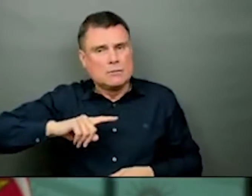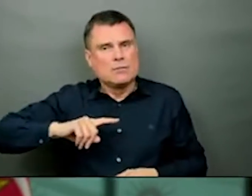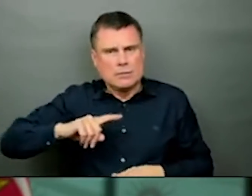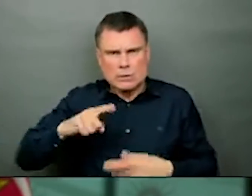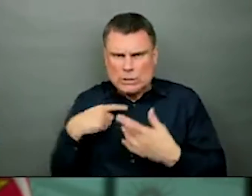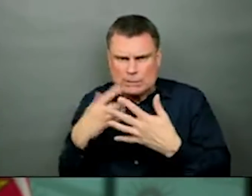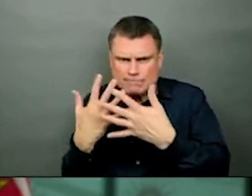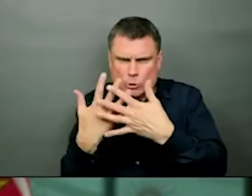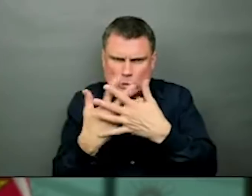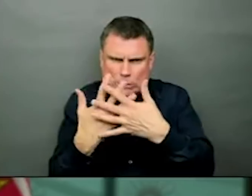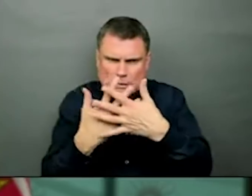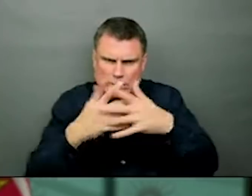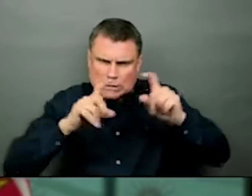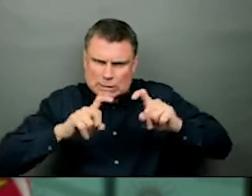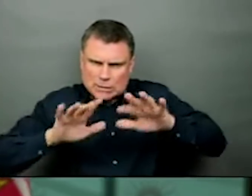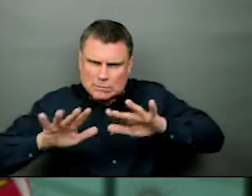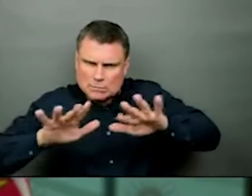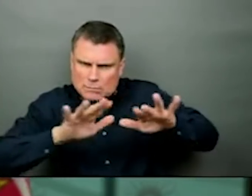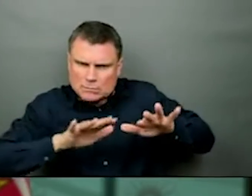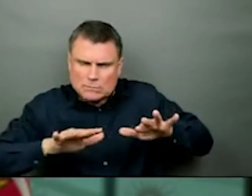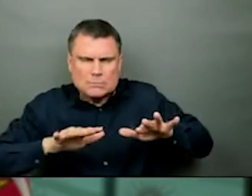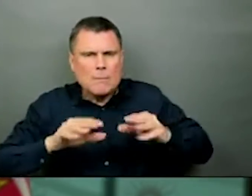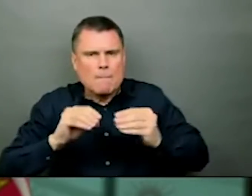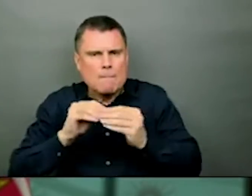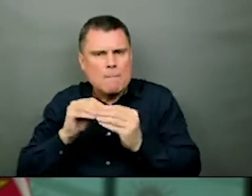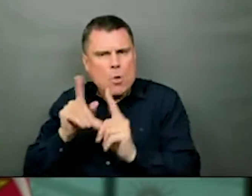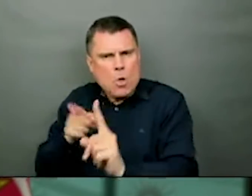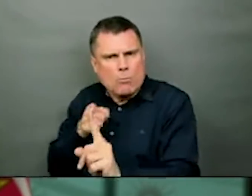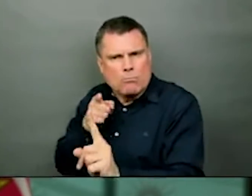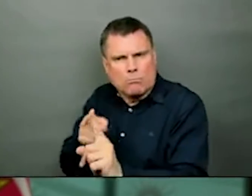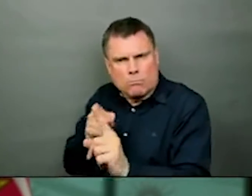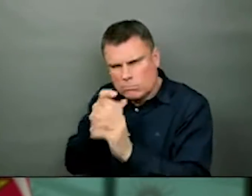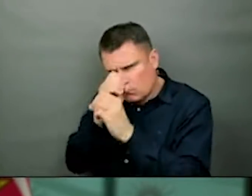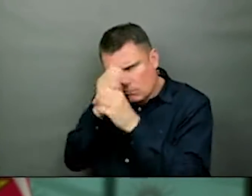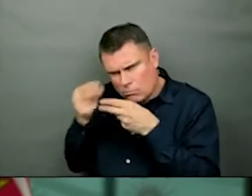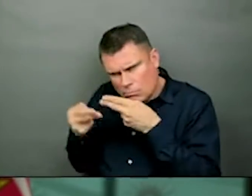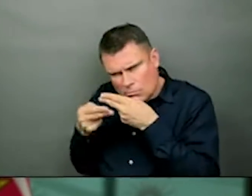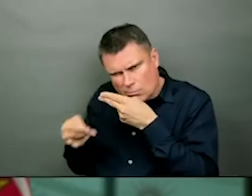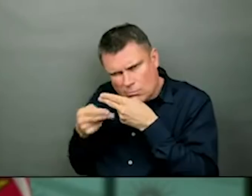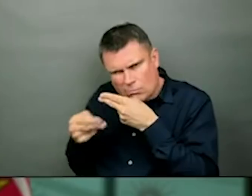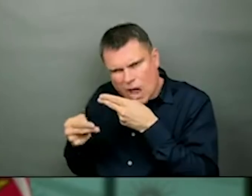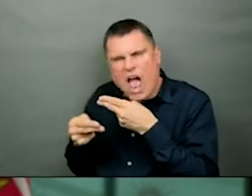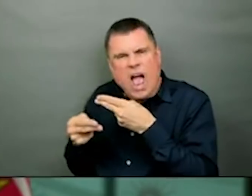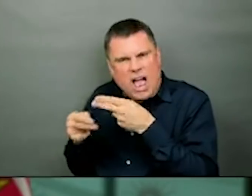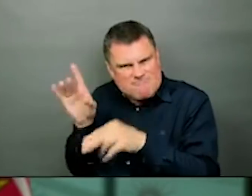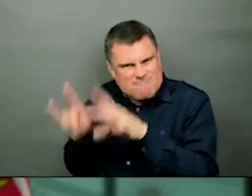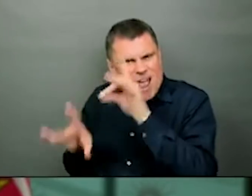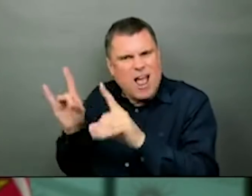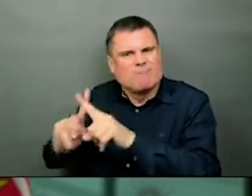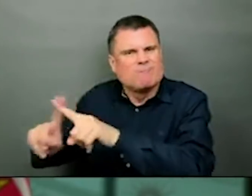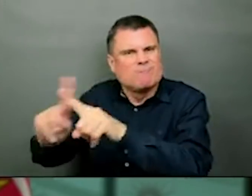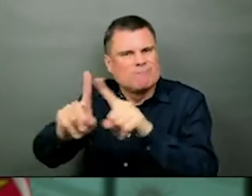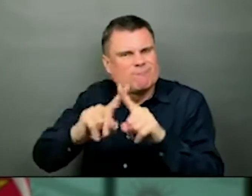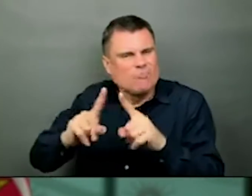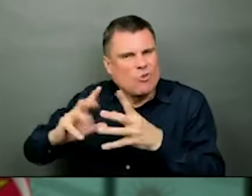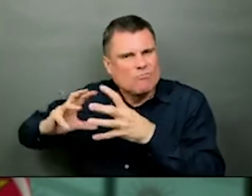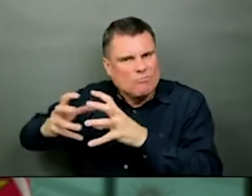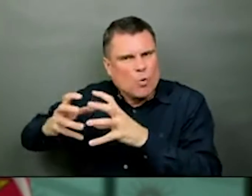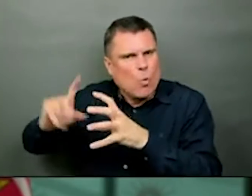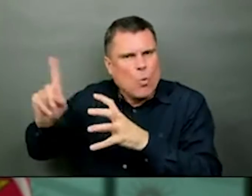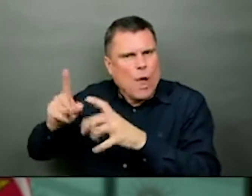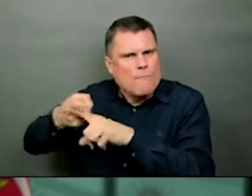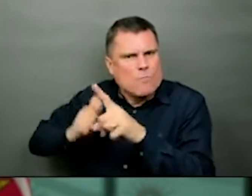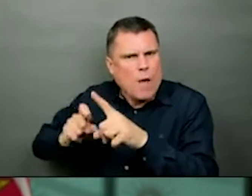these viruses evolve. One of the things we have seen through a survey, a point prevalence survey, is that we have